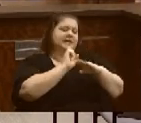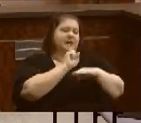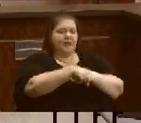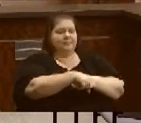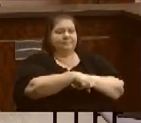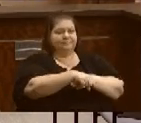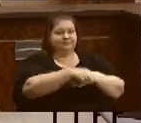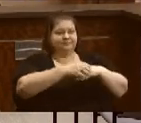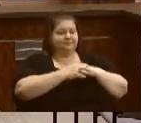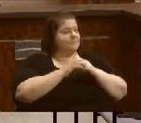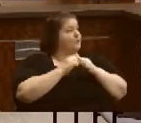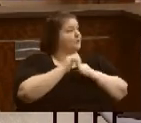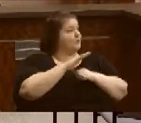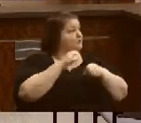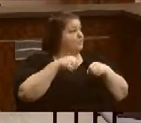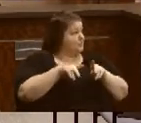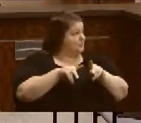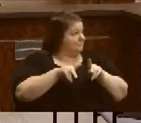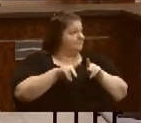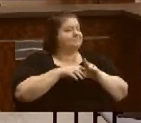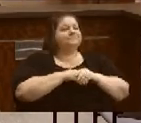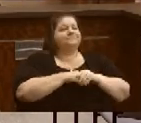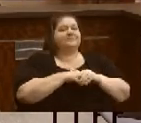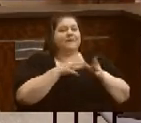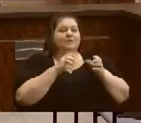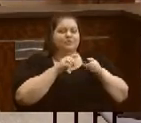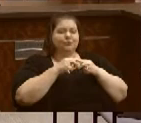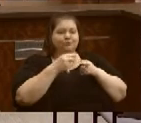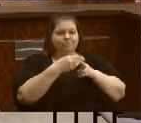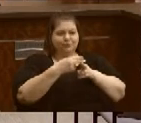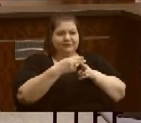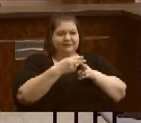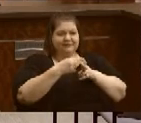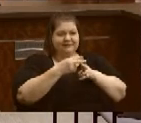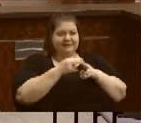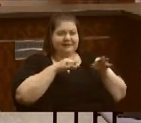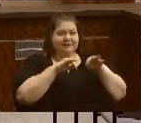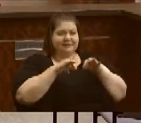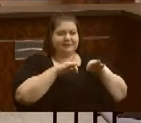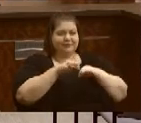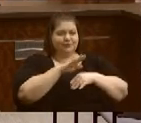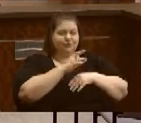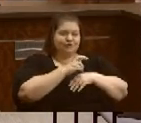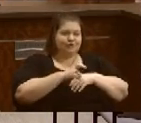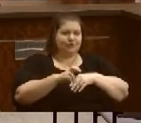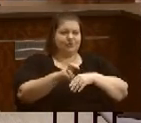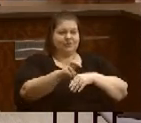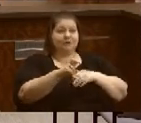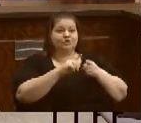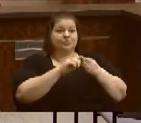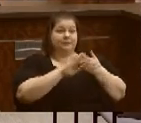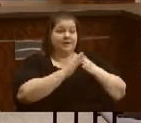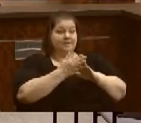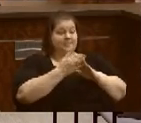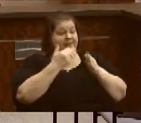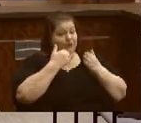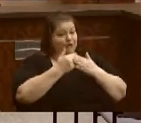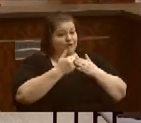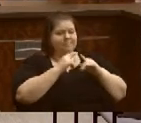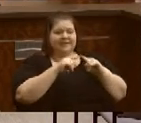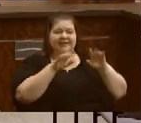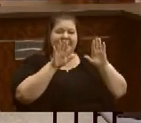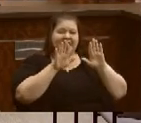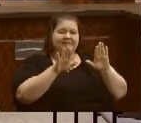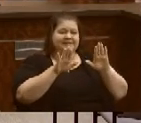With your permission, sir, I would like to briefly outline your journey to becoming not a good surgeon, but an